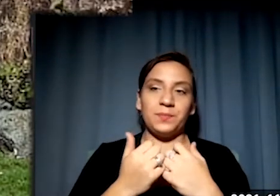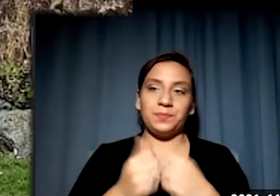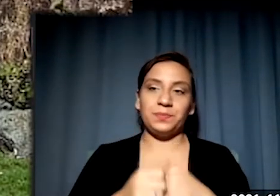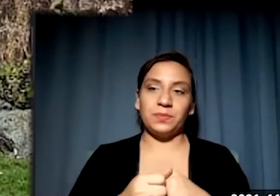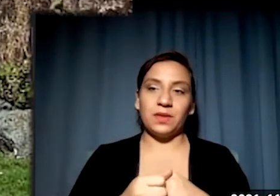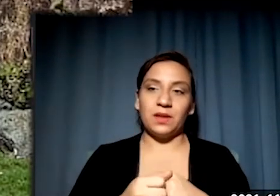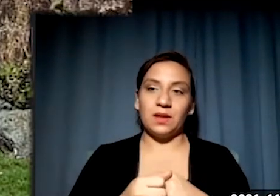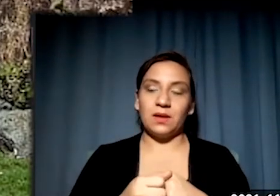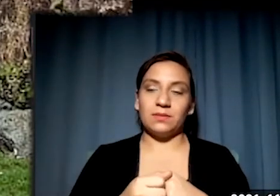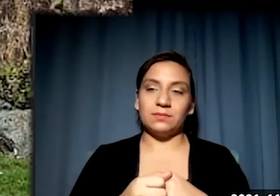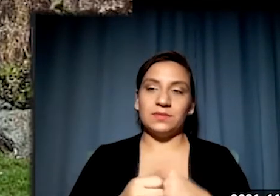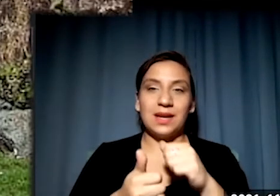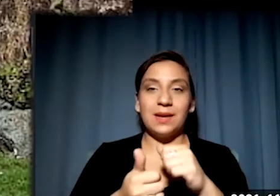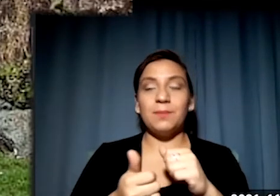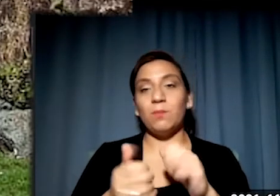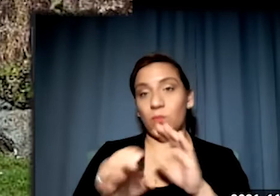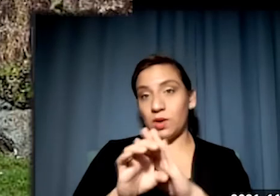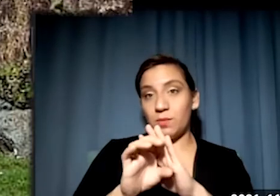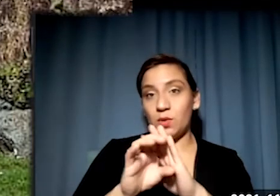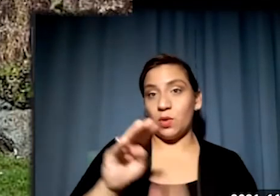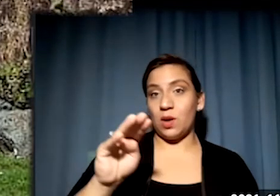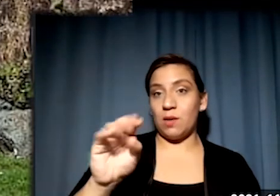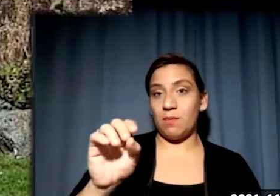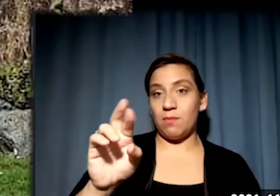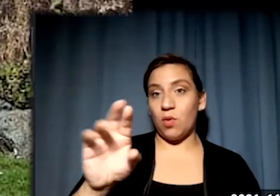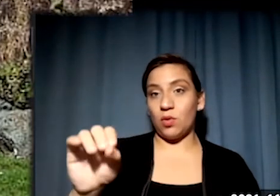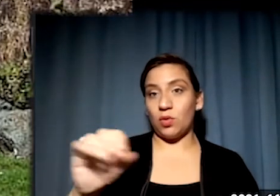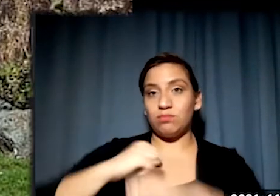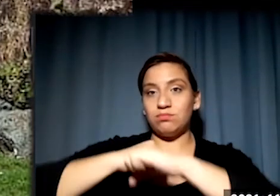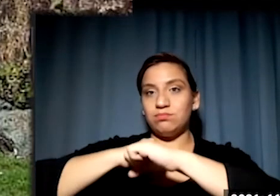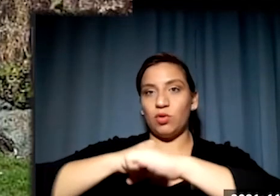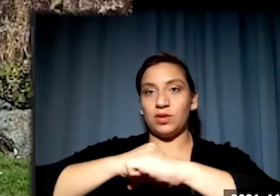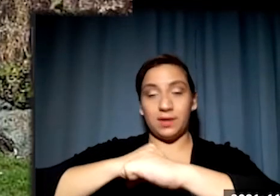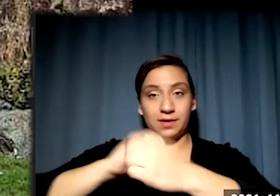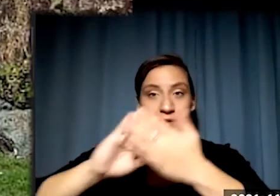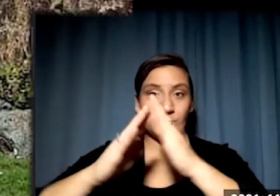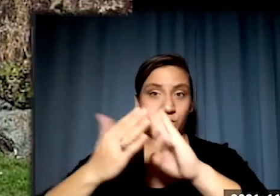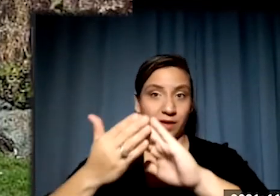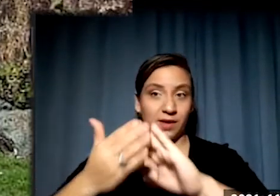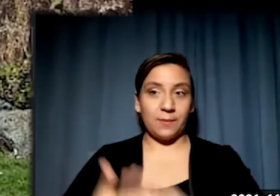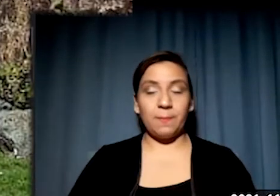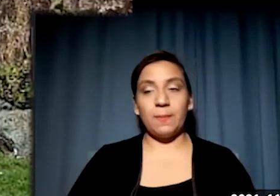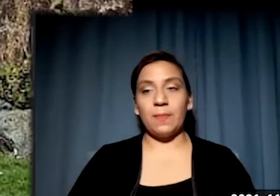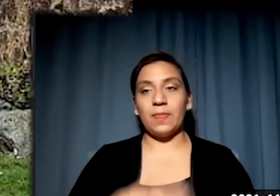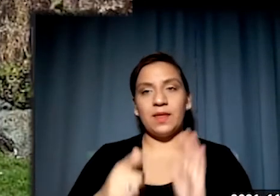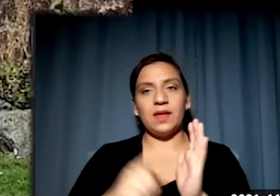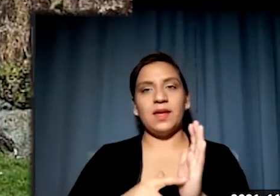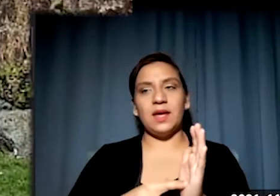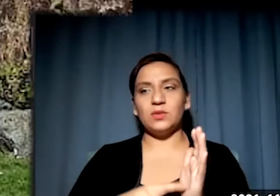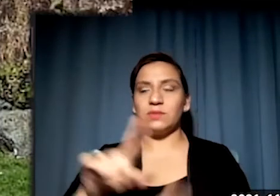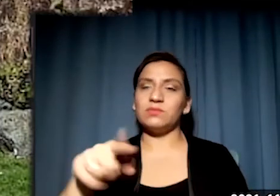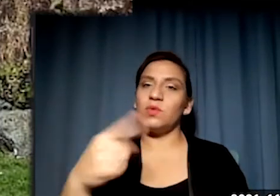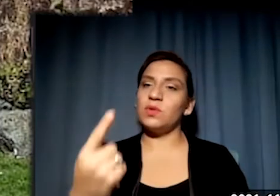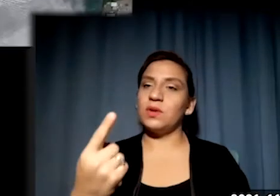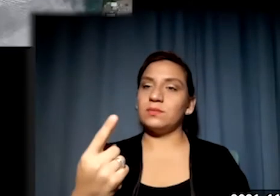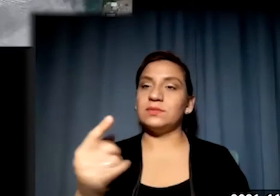And therefore it is again unique in that sense. In many places, the belt has been completely destroyed. It is not the case in Puerto